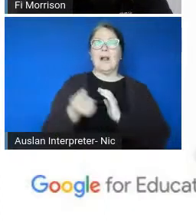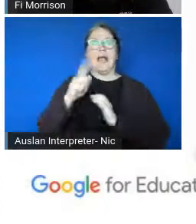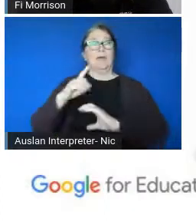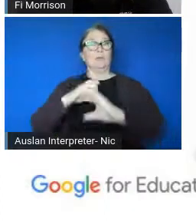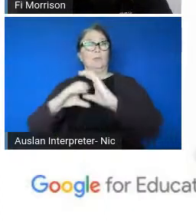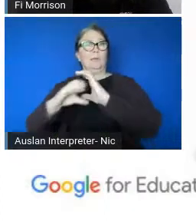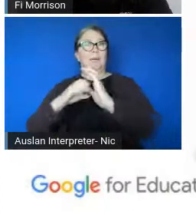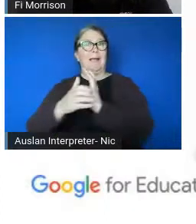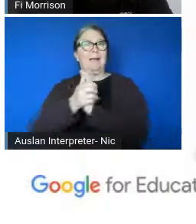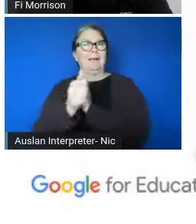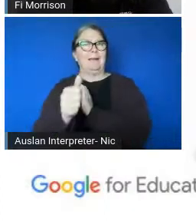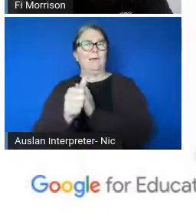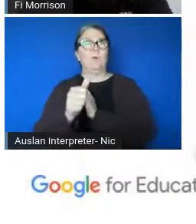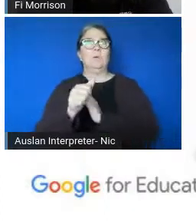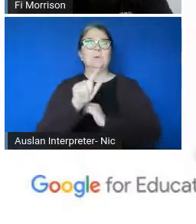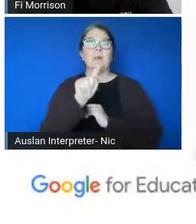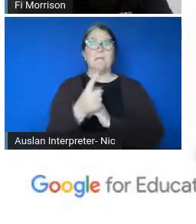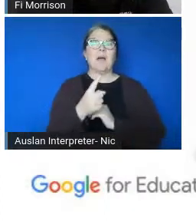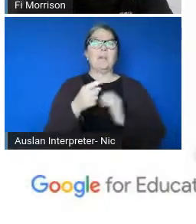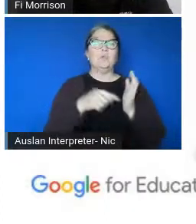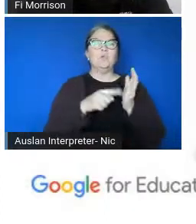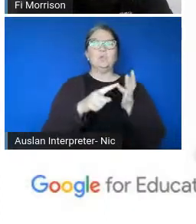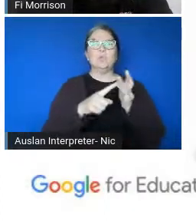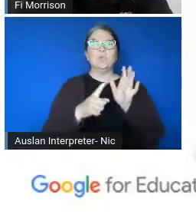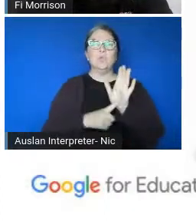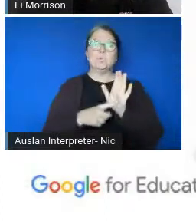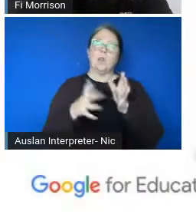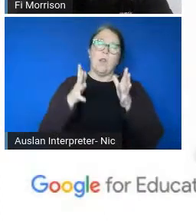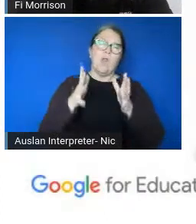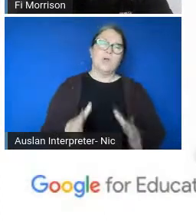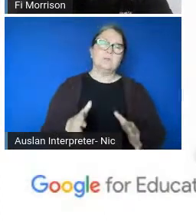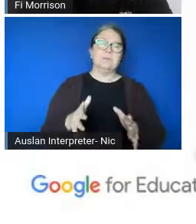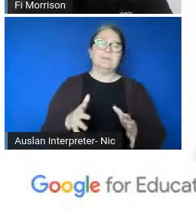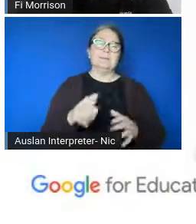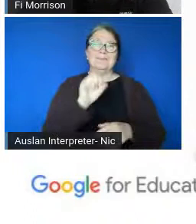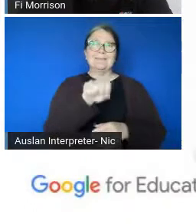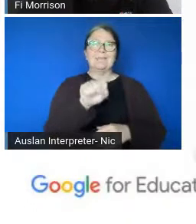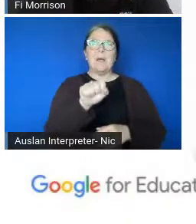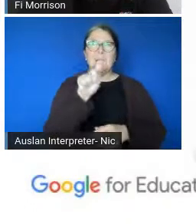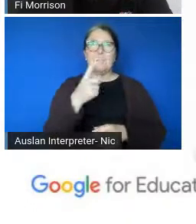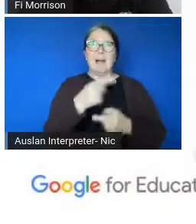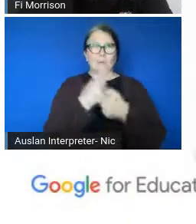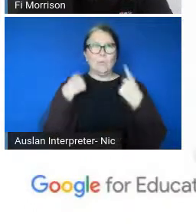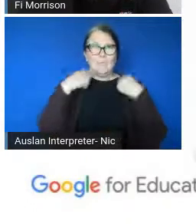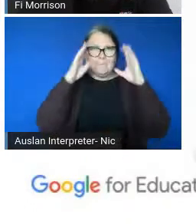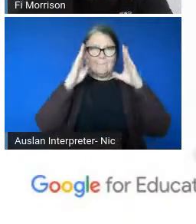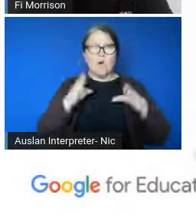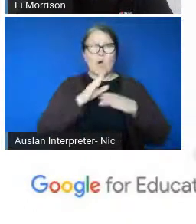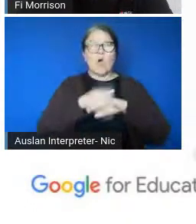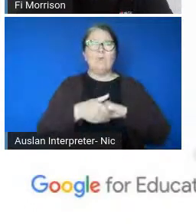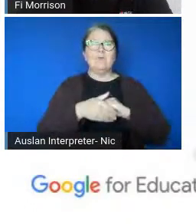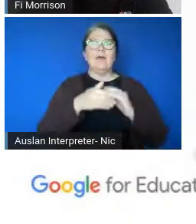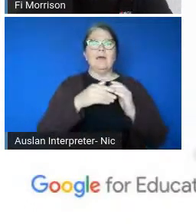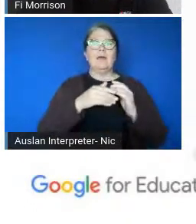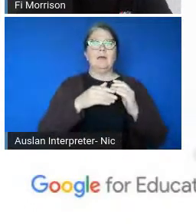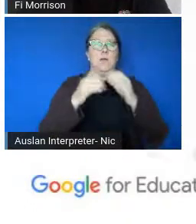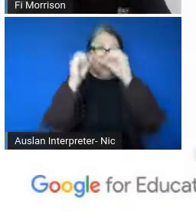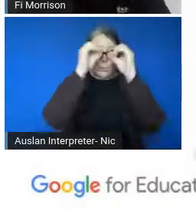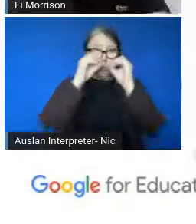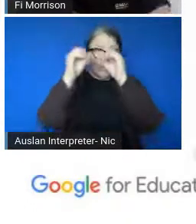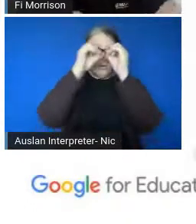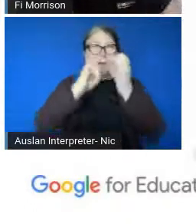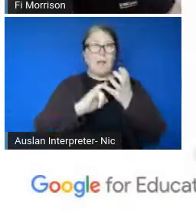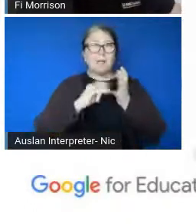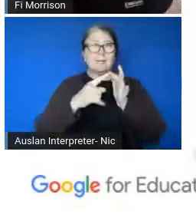but the ones that we're really focusing on are sites, Jamboard, and Chromebooks. So I'm going to stop talking there because I'm